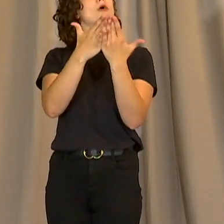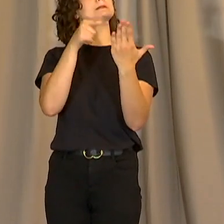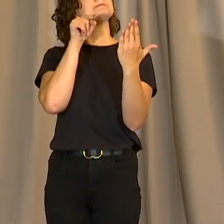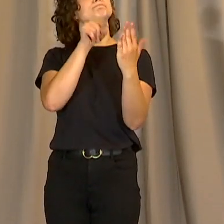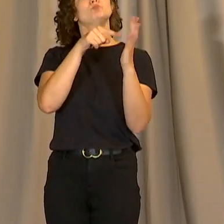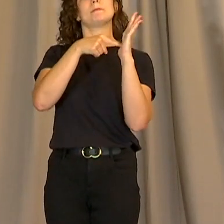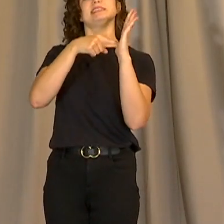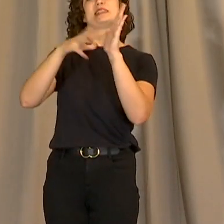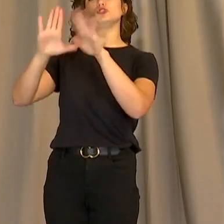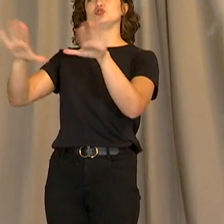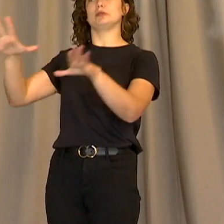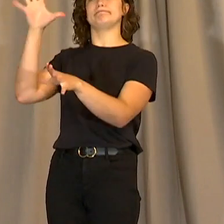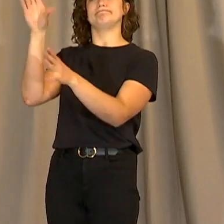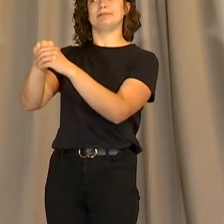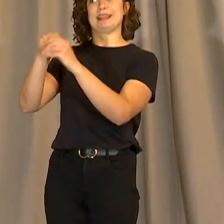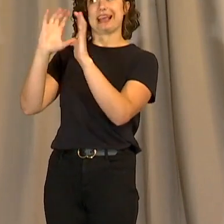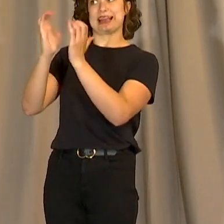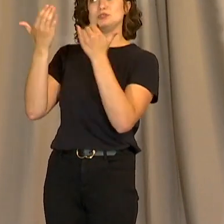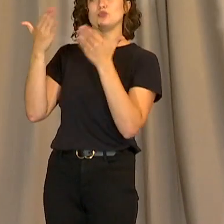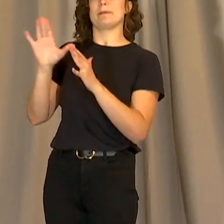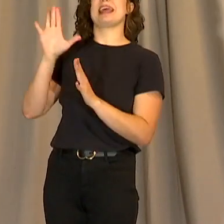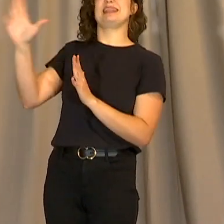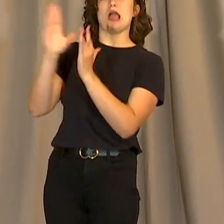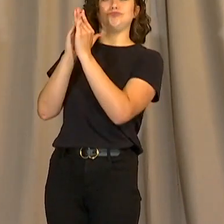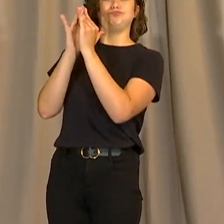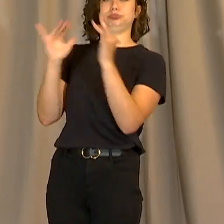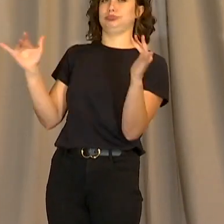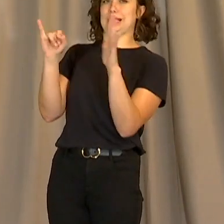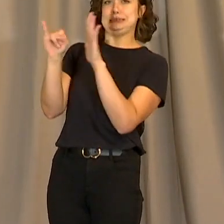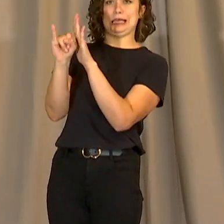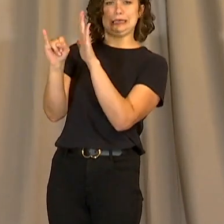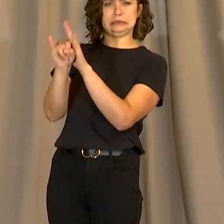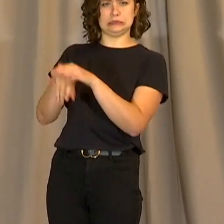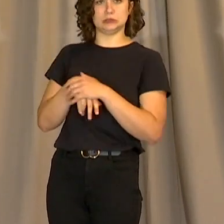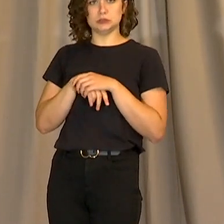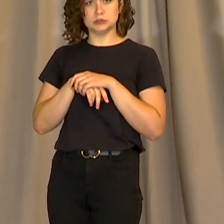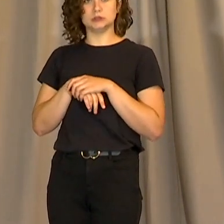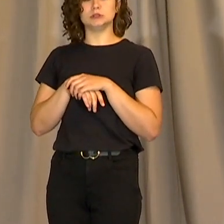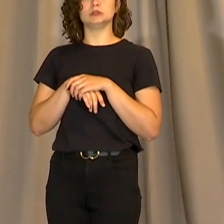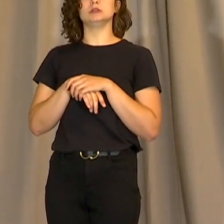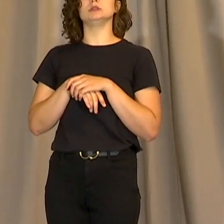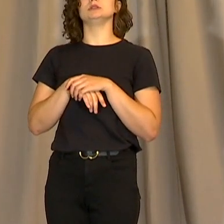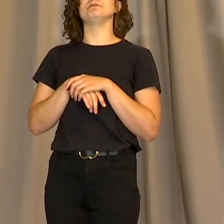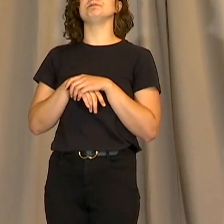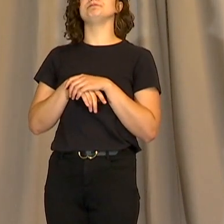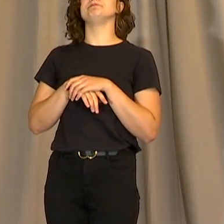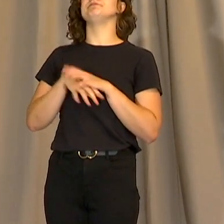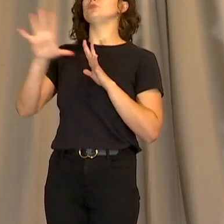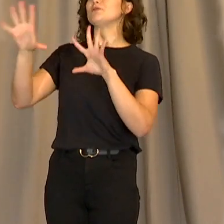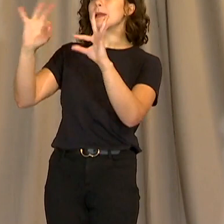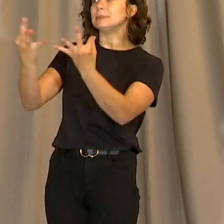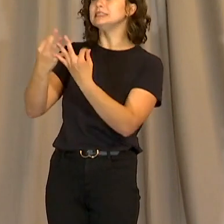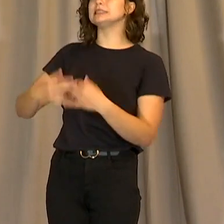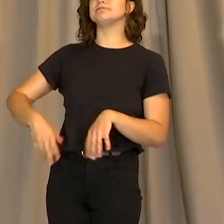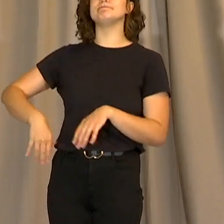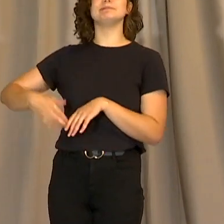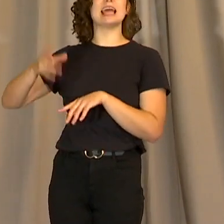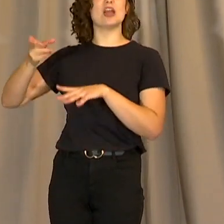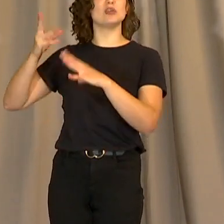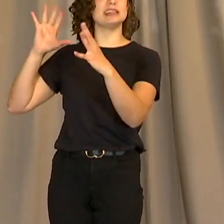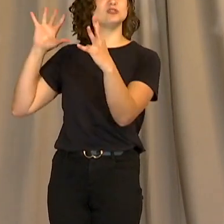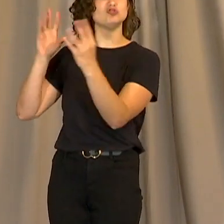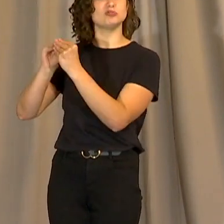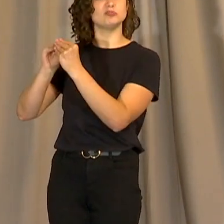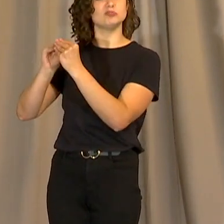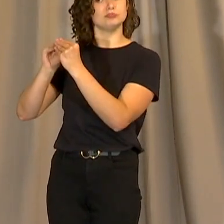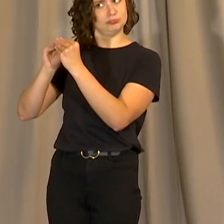and their multiple identities. Not only their families and their heritage, but also their current self